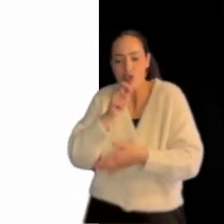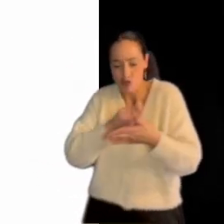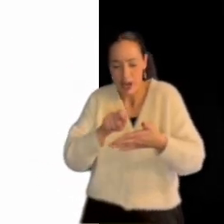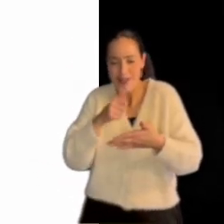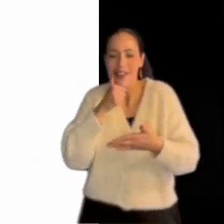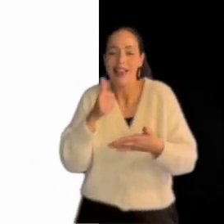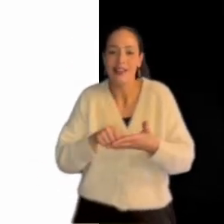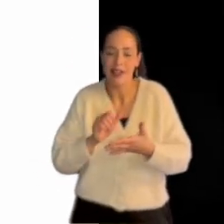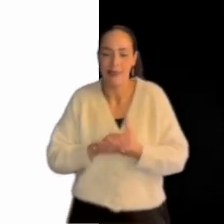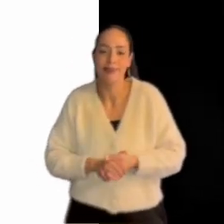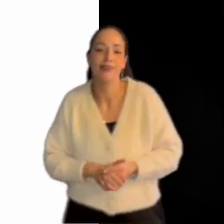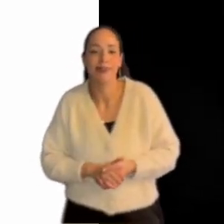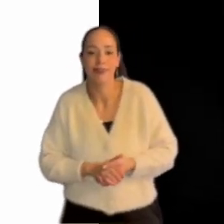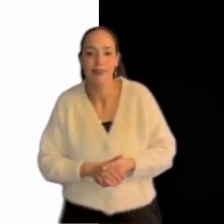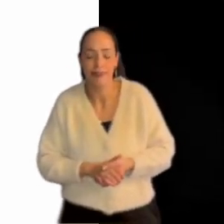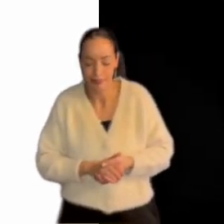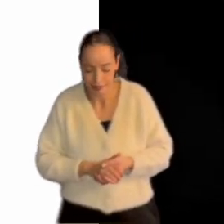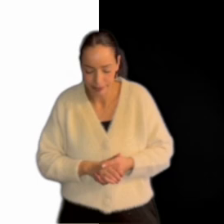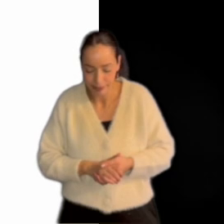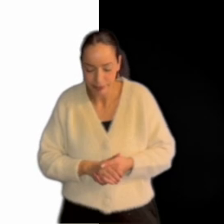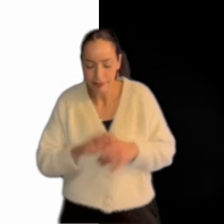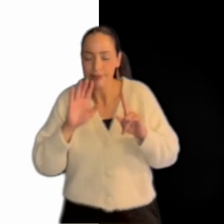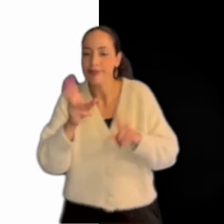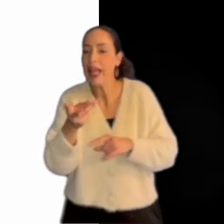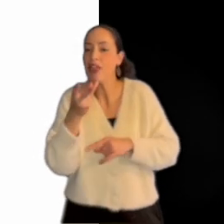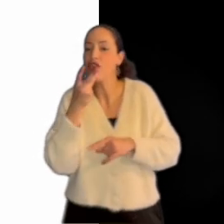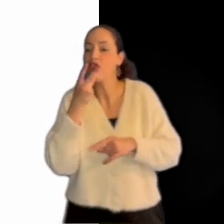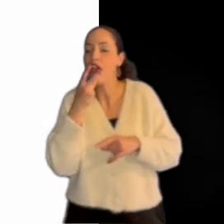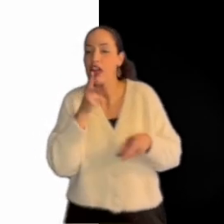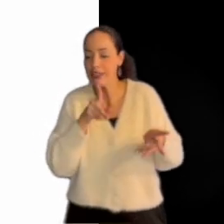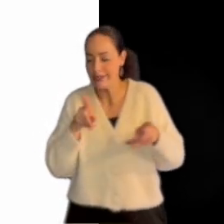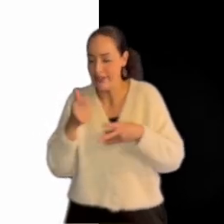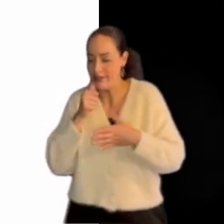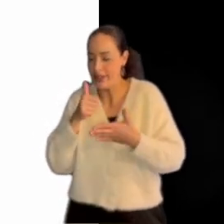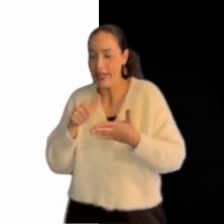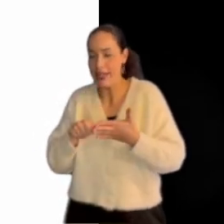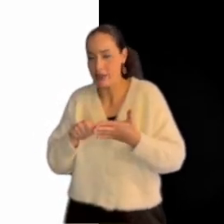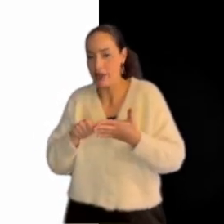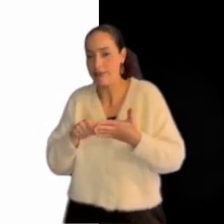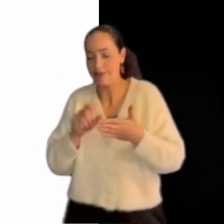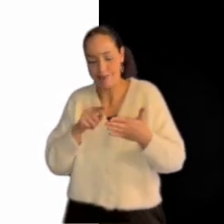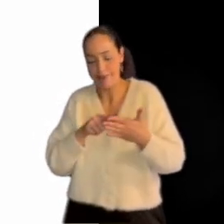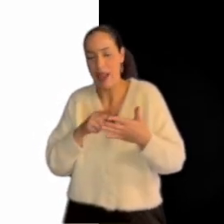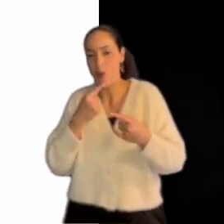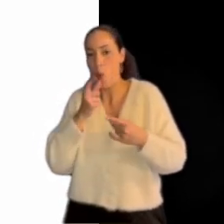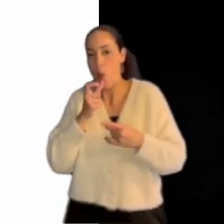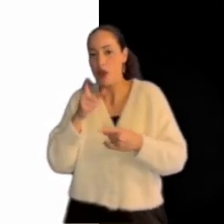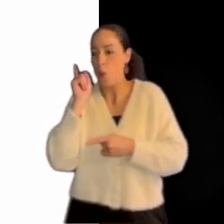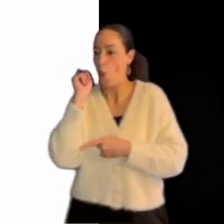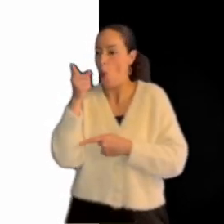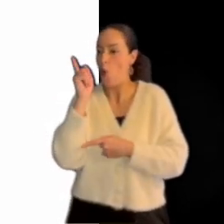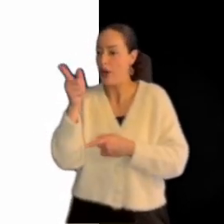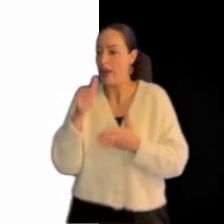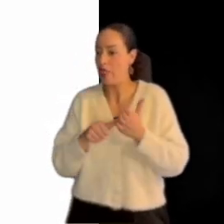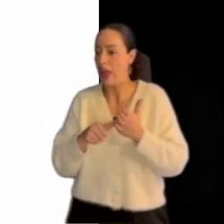In the third version of our letter, we shifted from referring to it as a warning letter to a letter of concern. This is